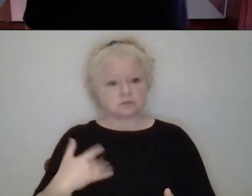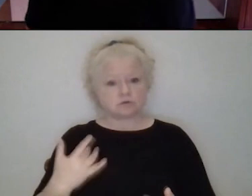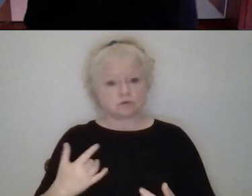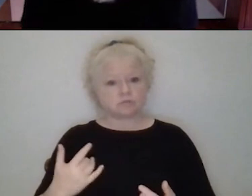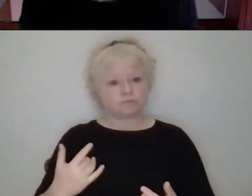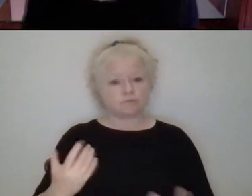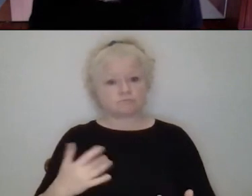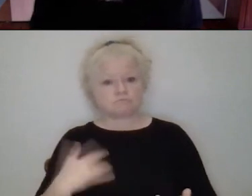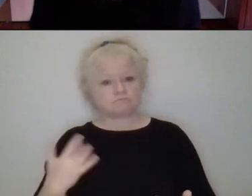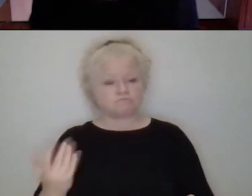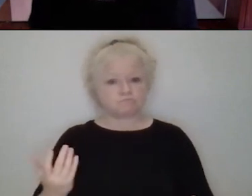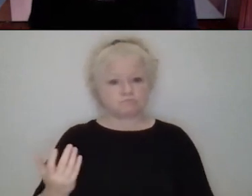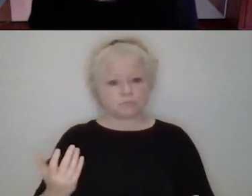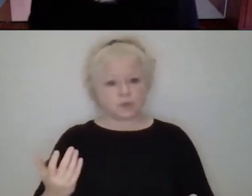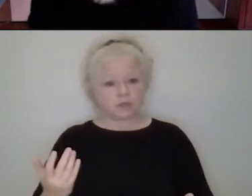understanding